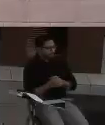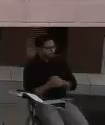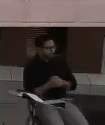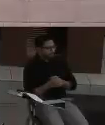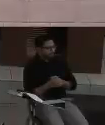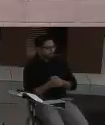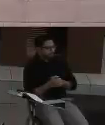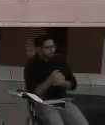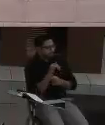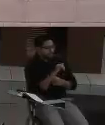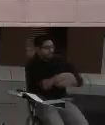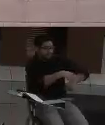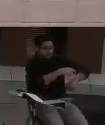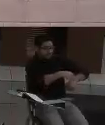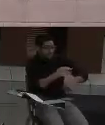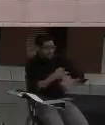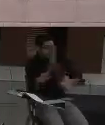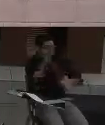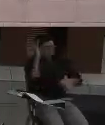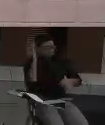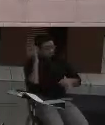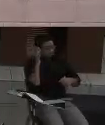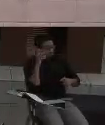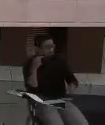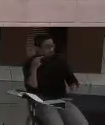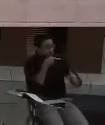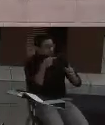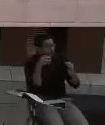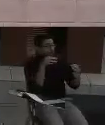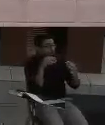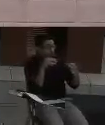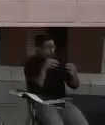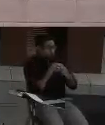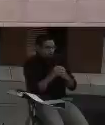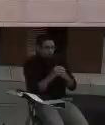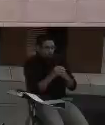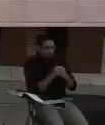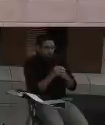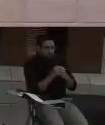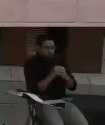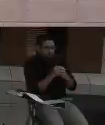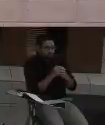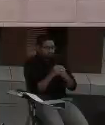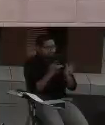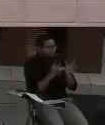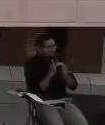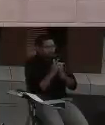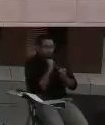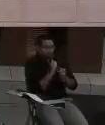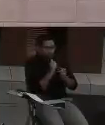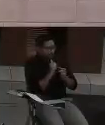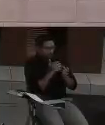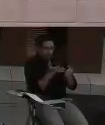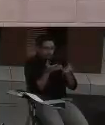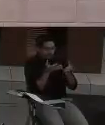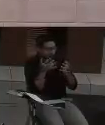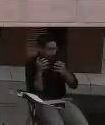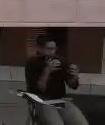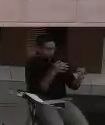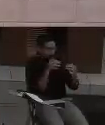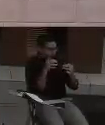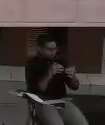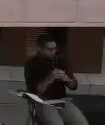back, and they were hoping that Jesus would help them in that charge. The spirit of our time